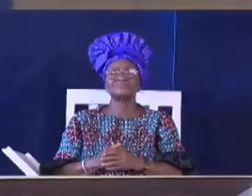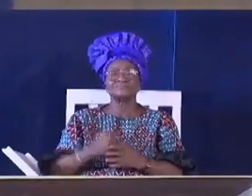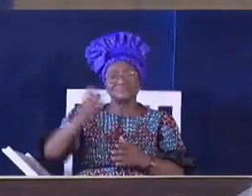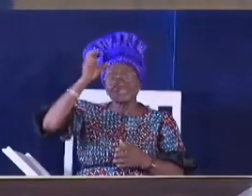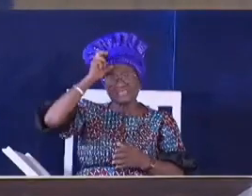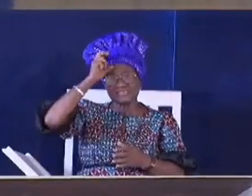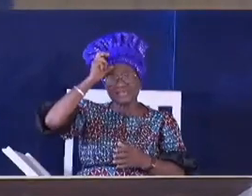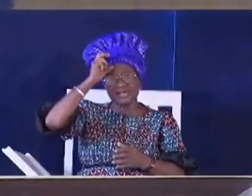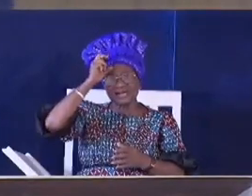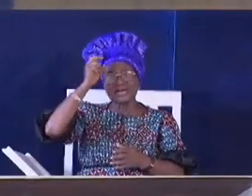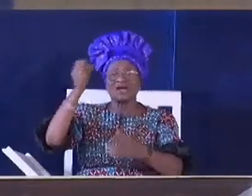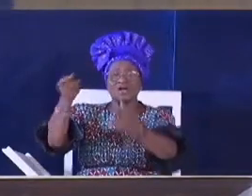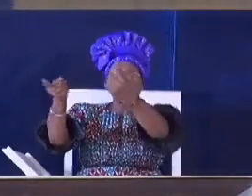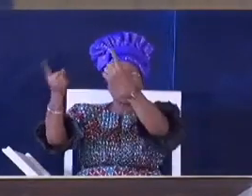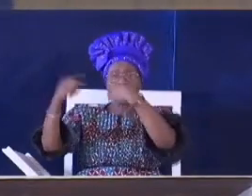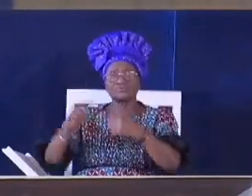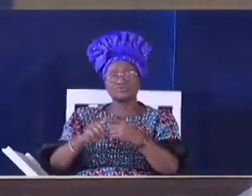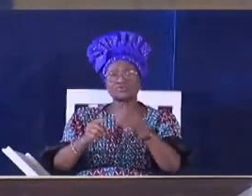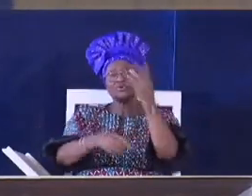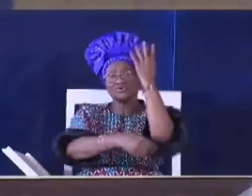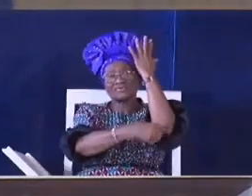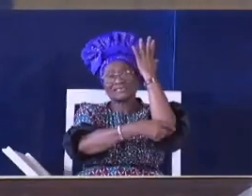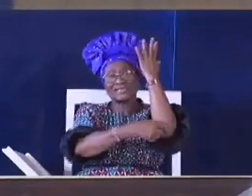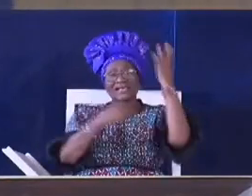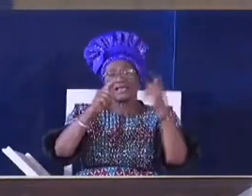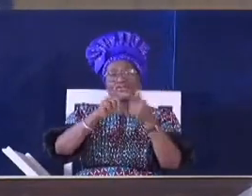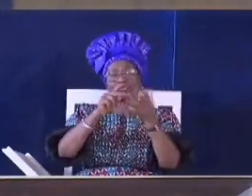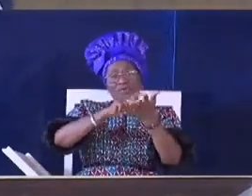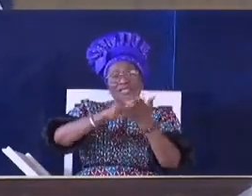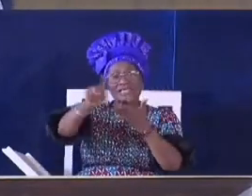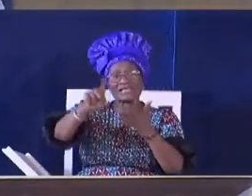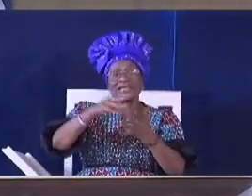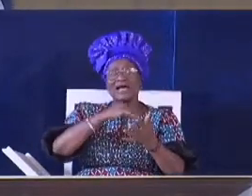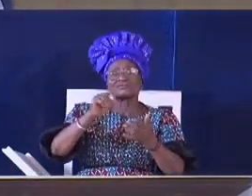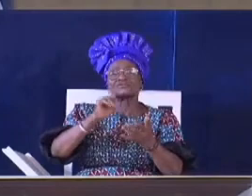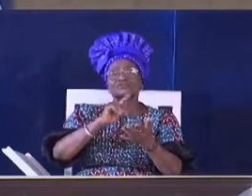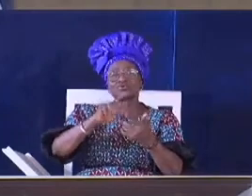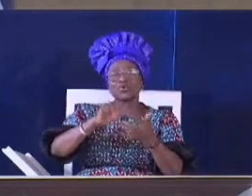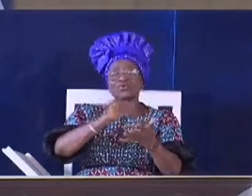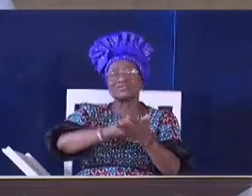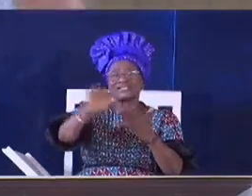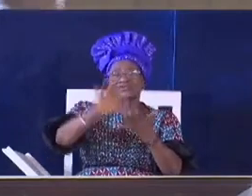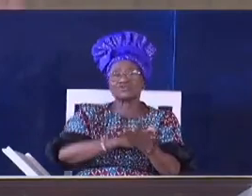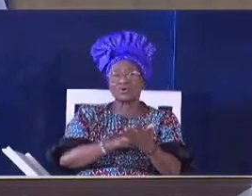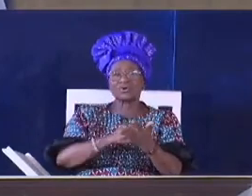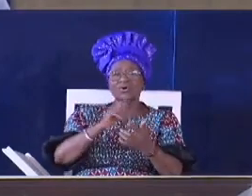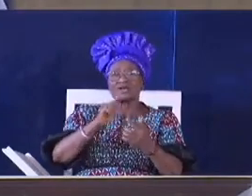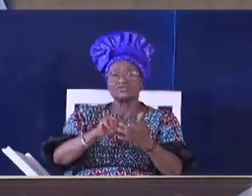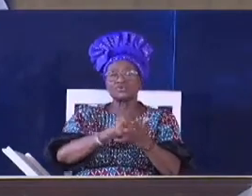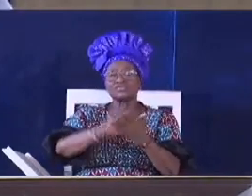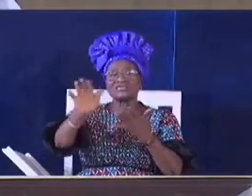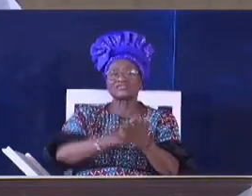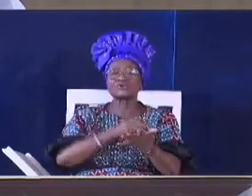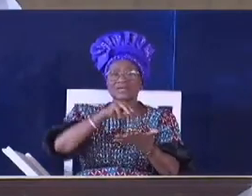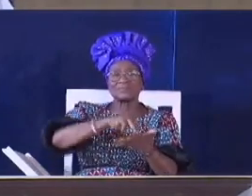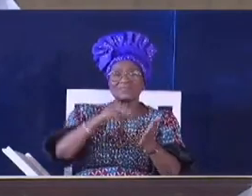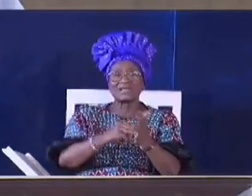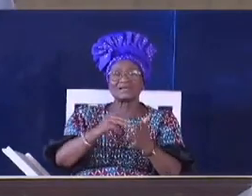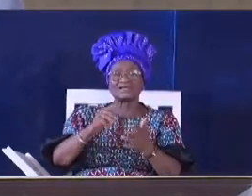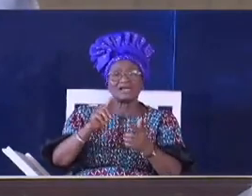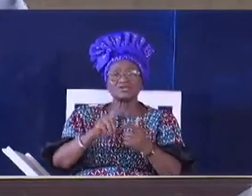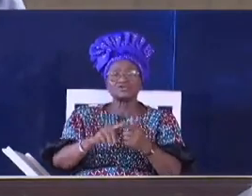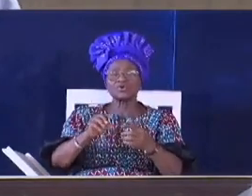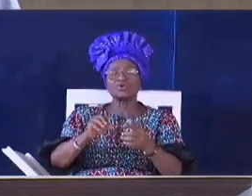Satan comes to steal, to kill, and to destroy. To destroy means to reduce